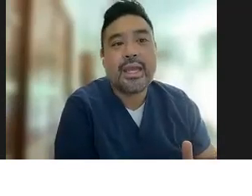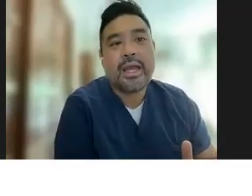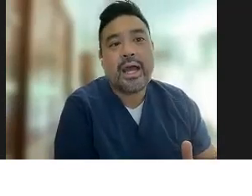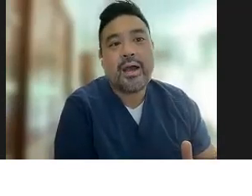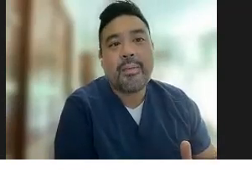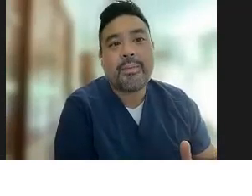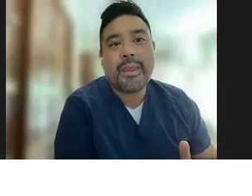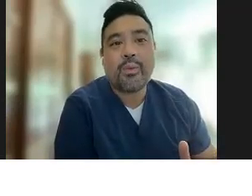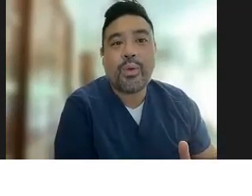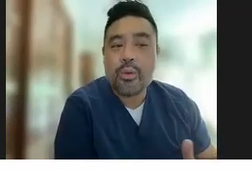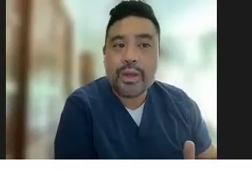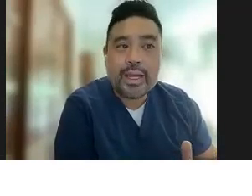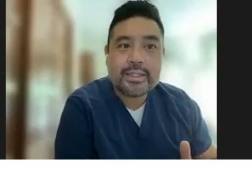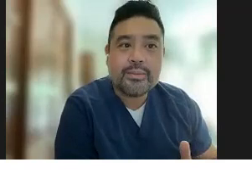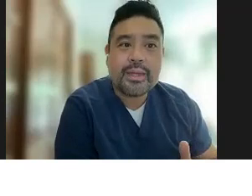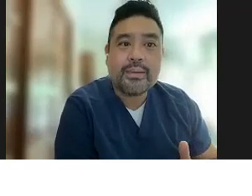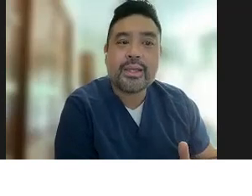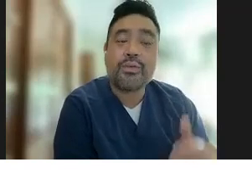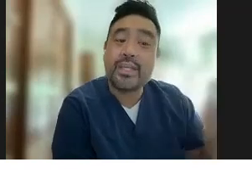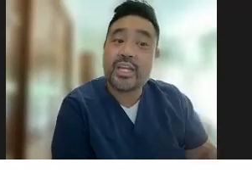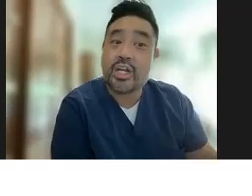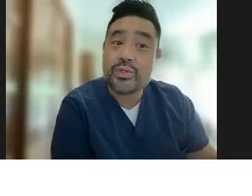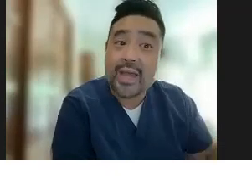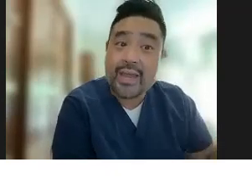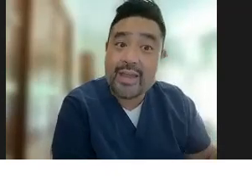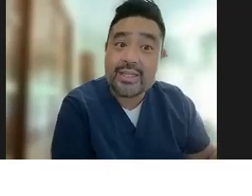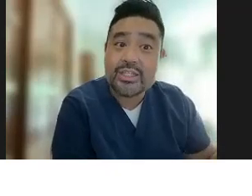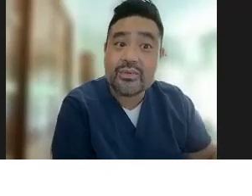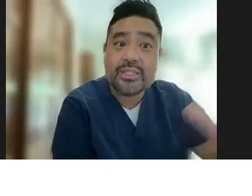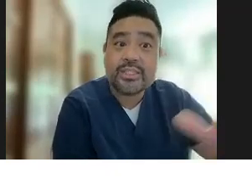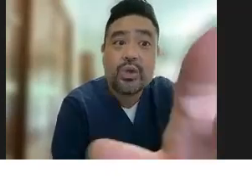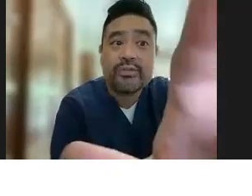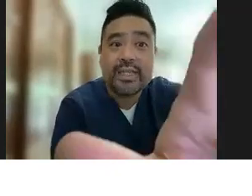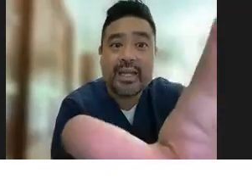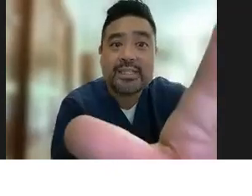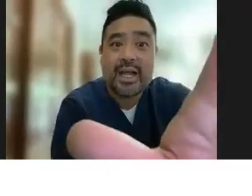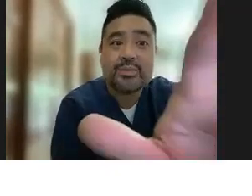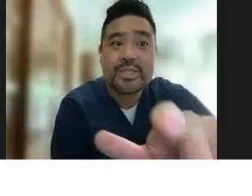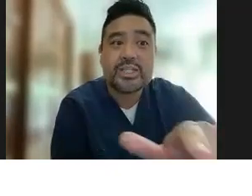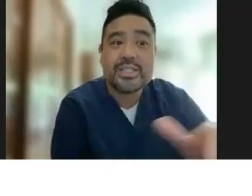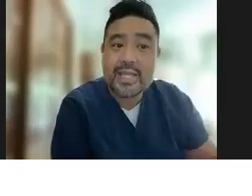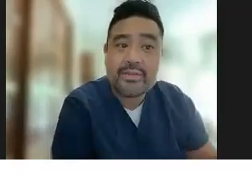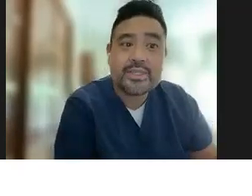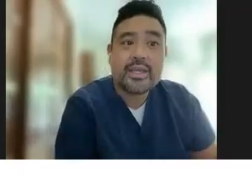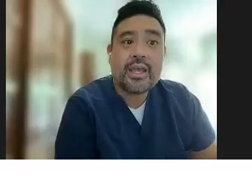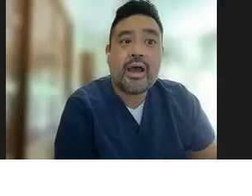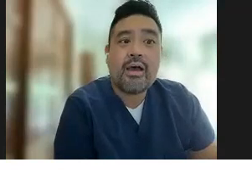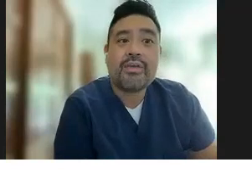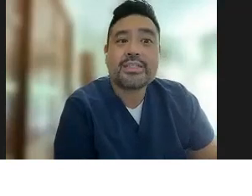vaccinated. It will bring an end to the pandemic. We've seen in countries with high vaccination rates, we've seen less hospitalizations and